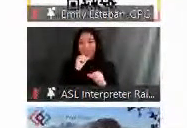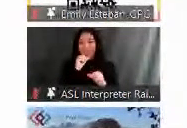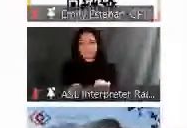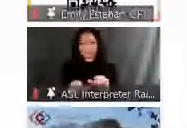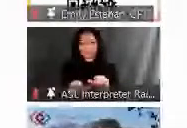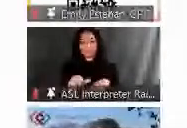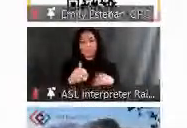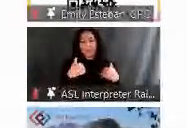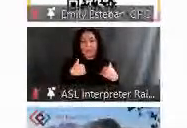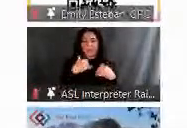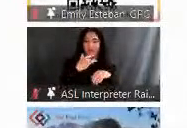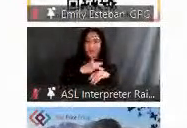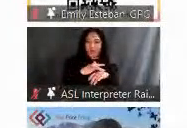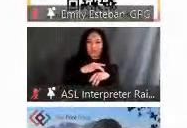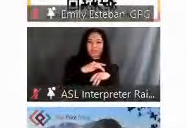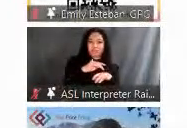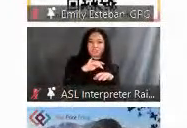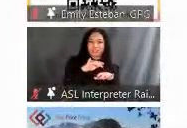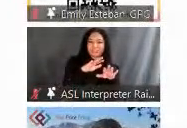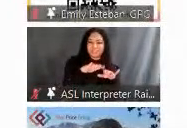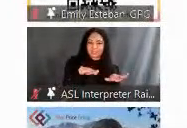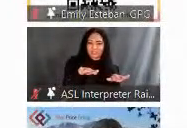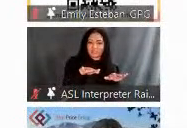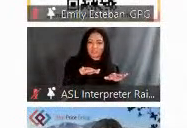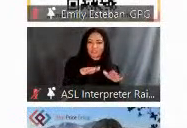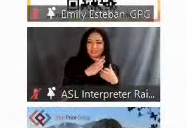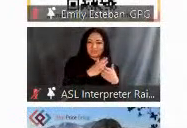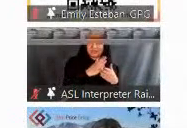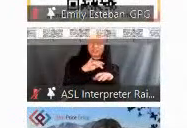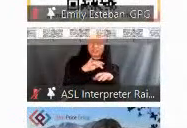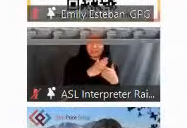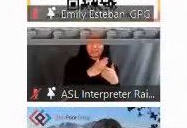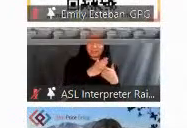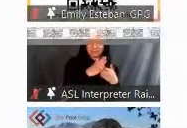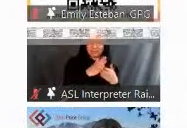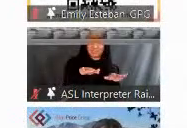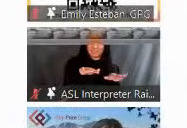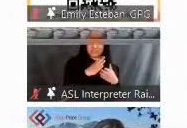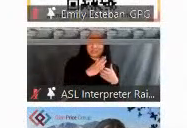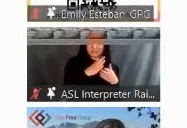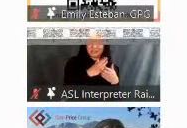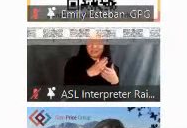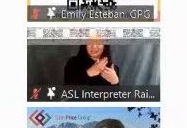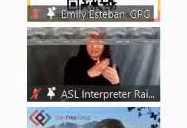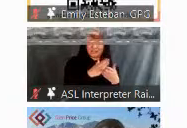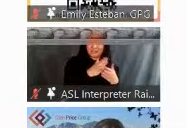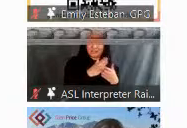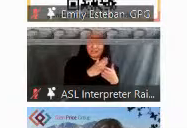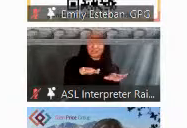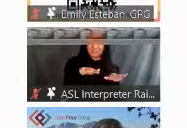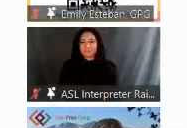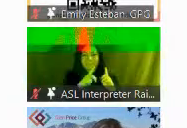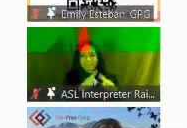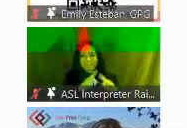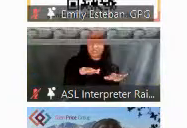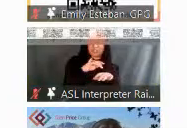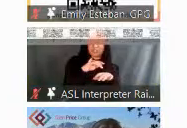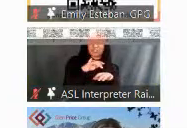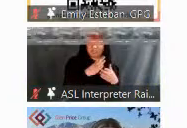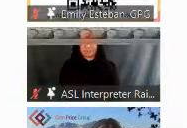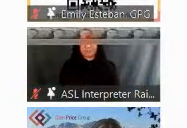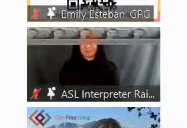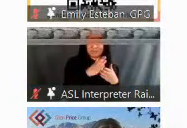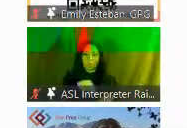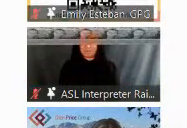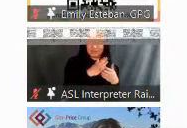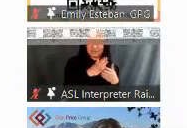childhood sector that is most programs adhere to quality rating standards,